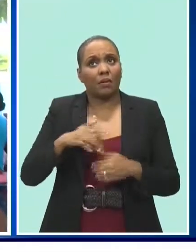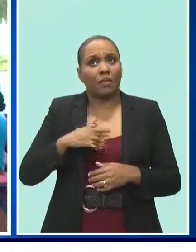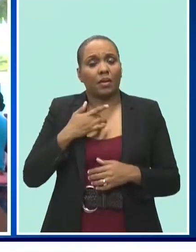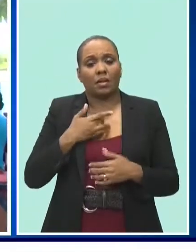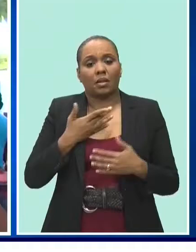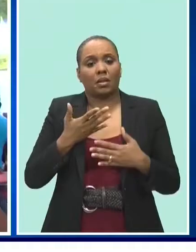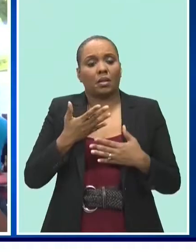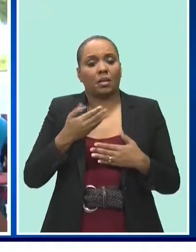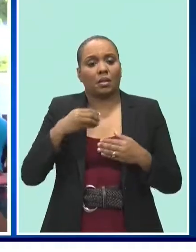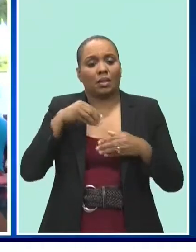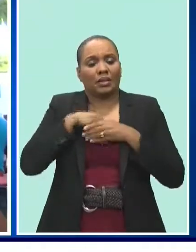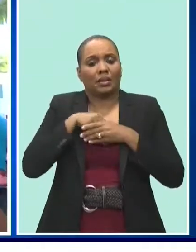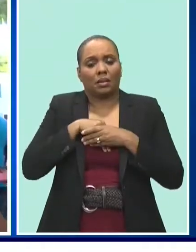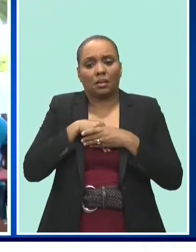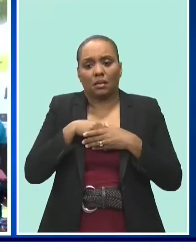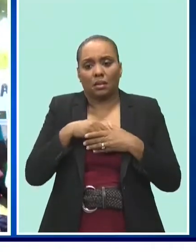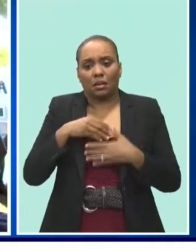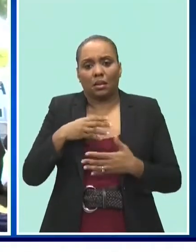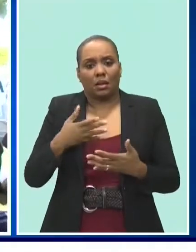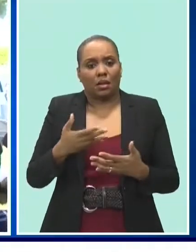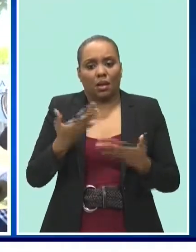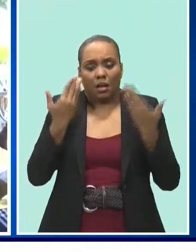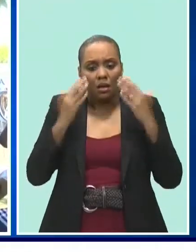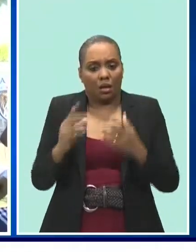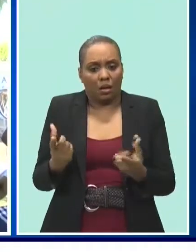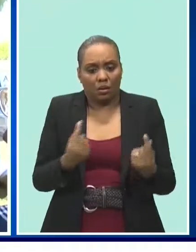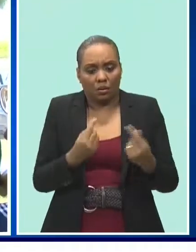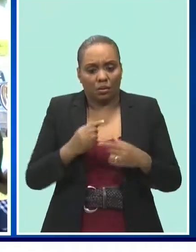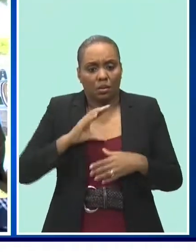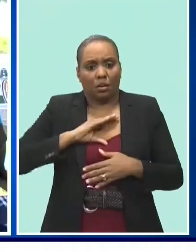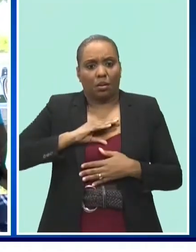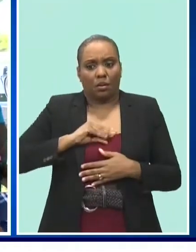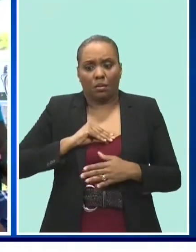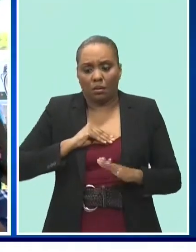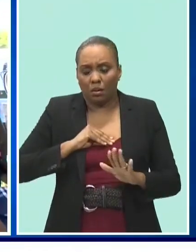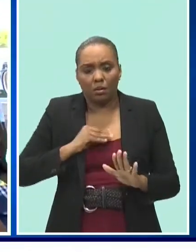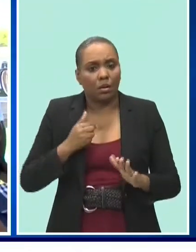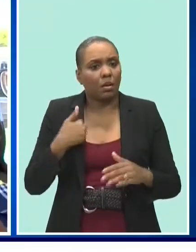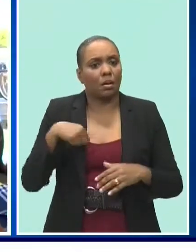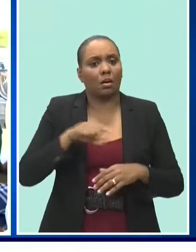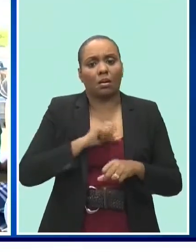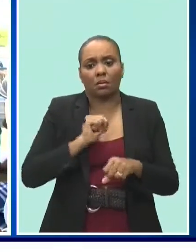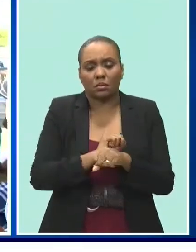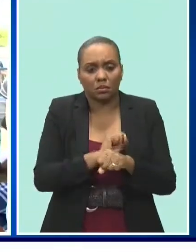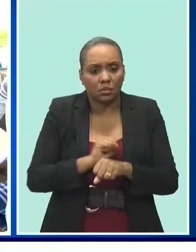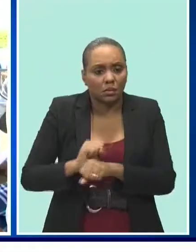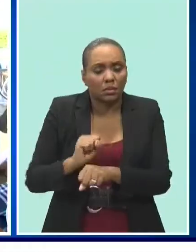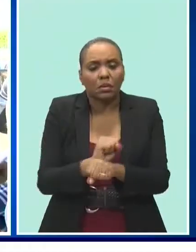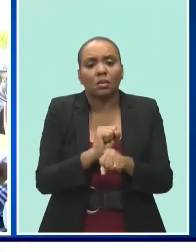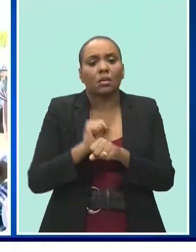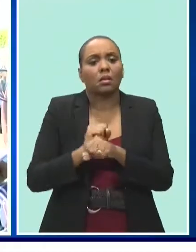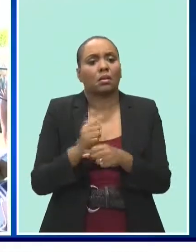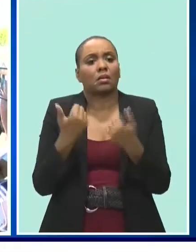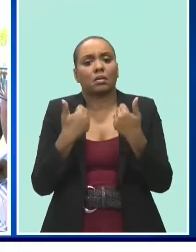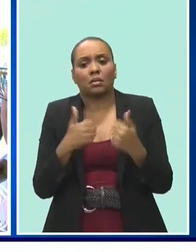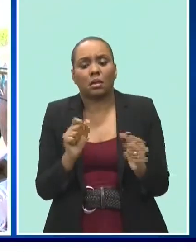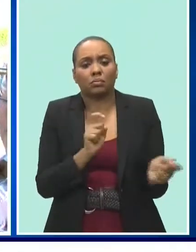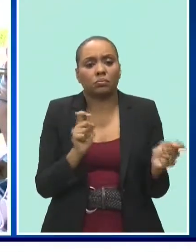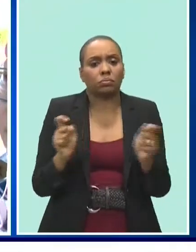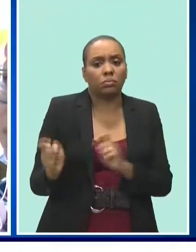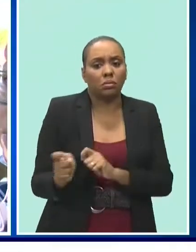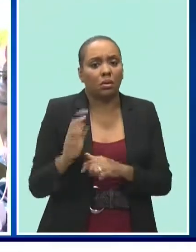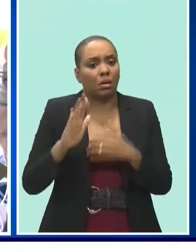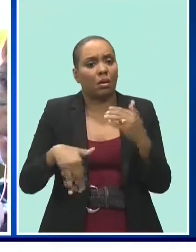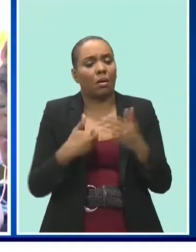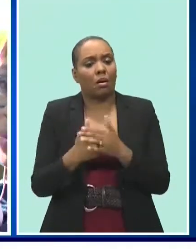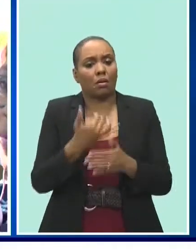I don't know what we can do about it, but I know my organization, we are working tirelessly to correct all the evils